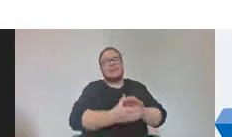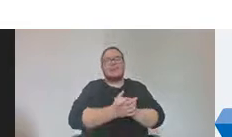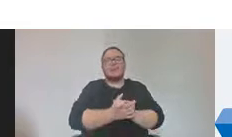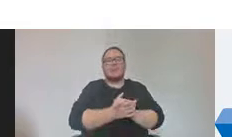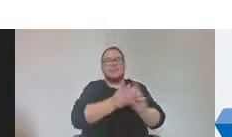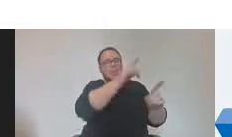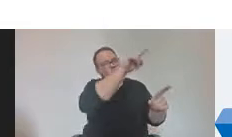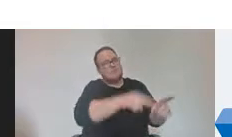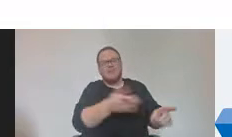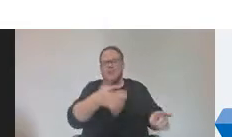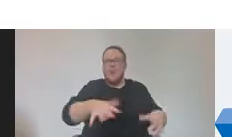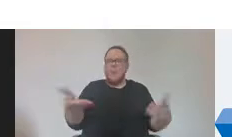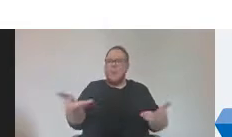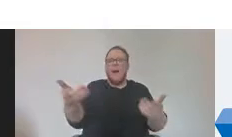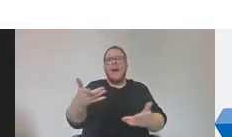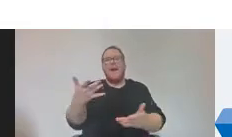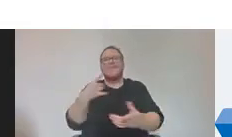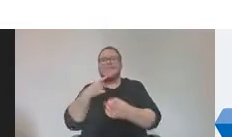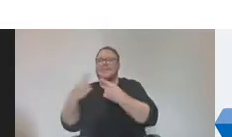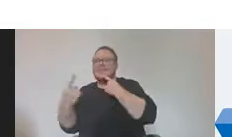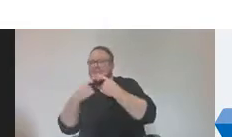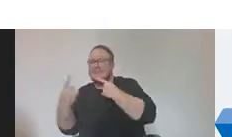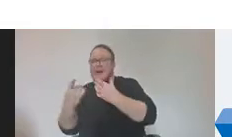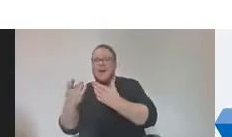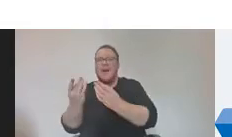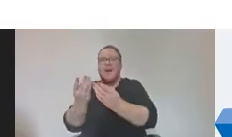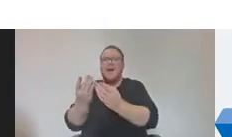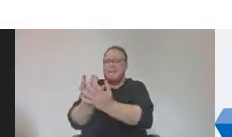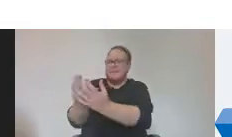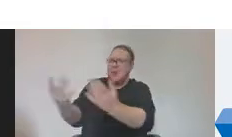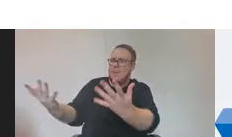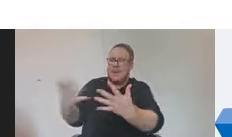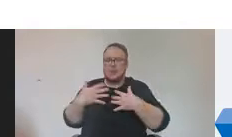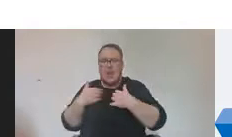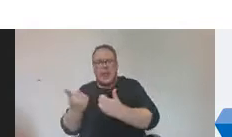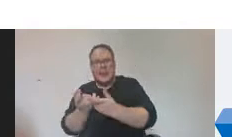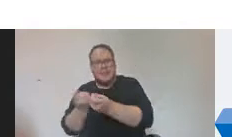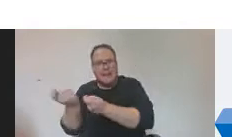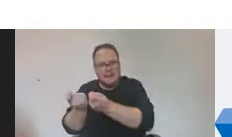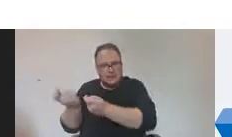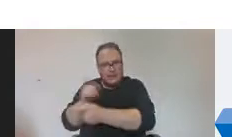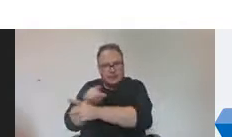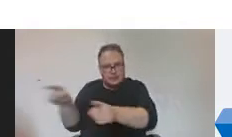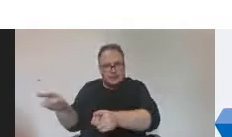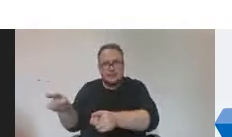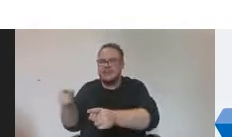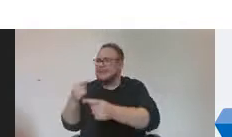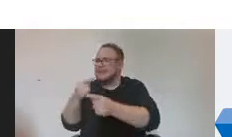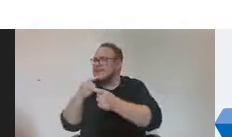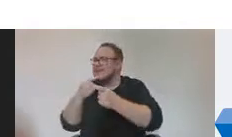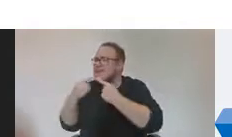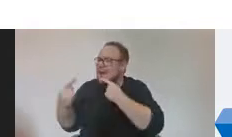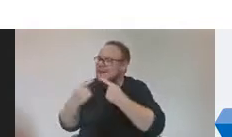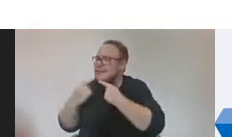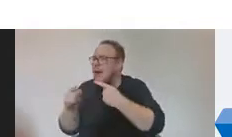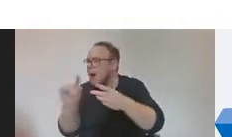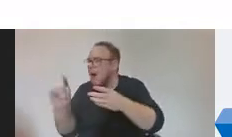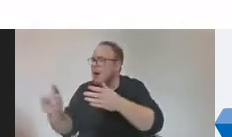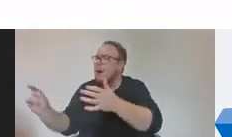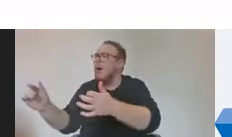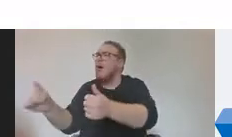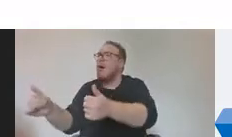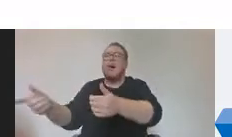data called population health management. It's rather broad term, and it's quite a